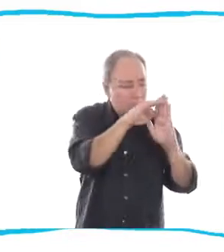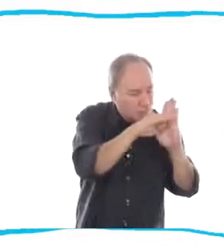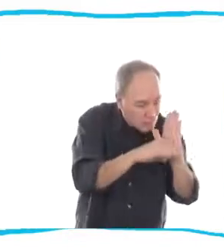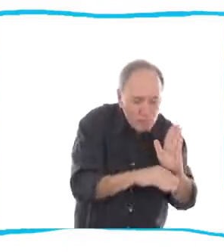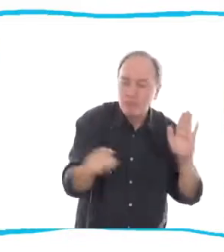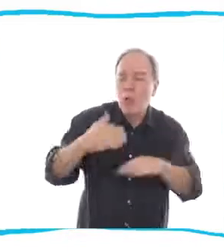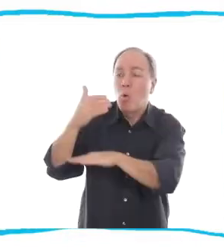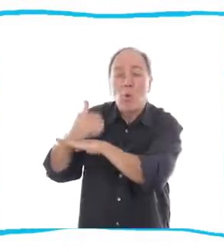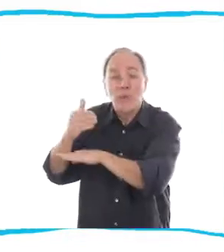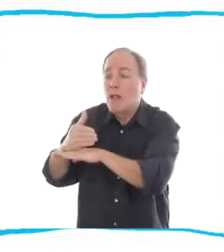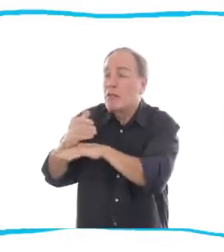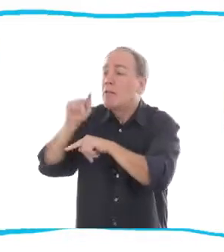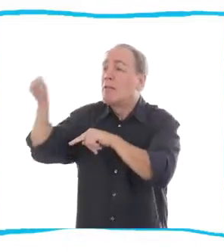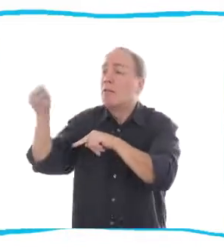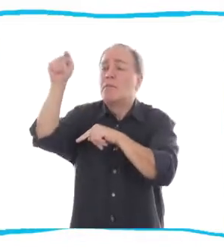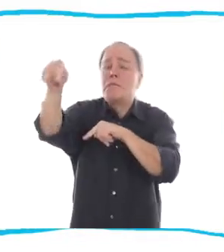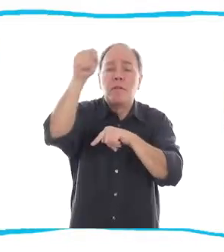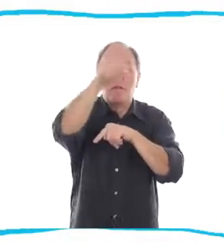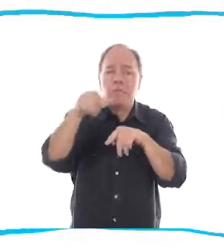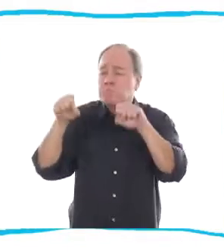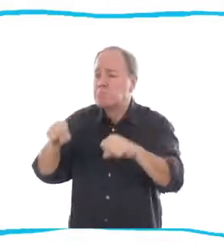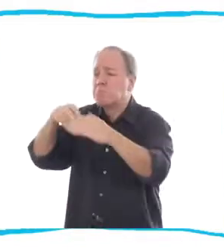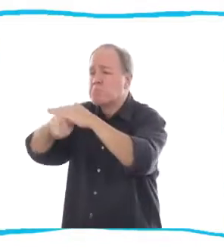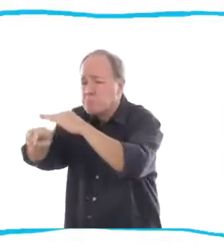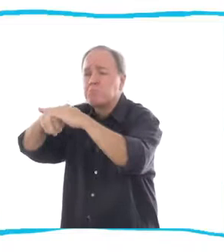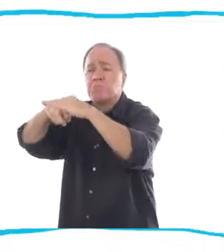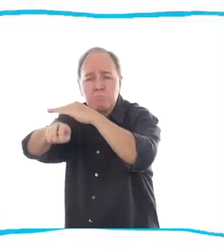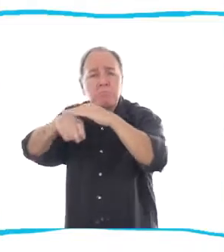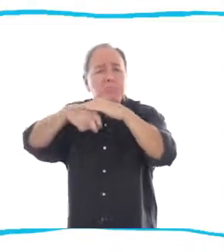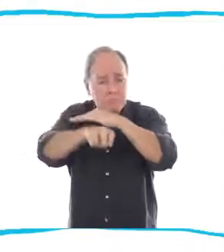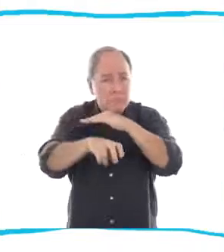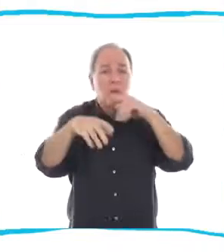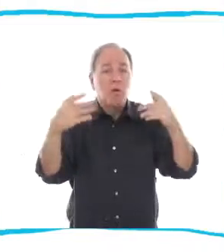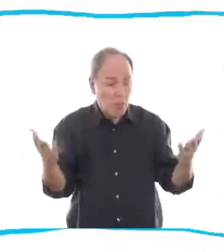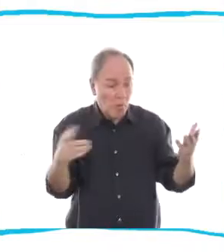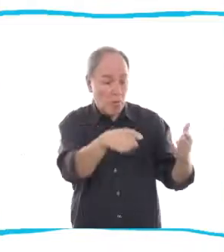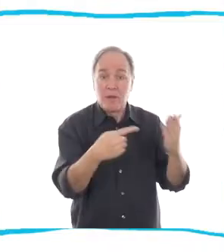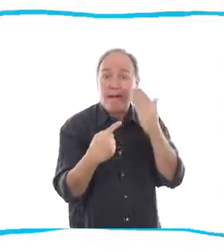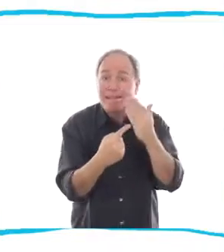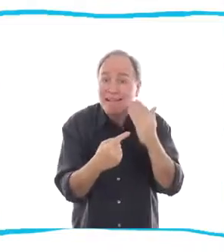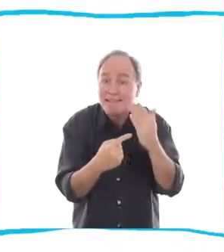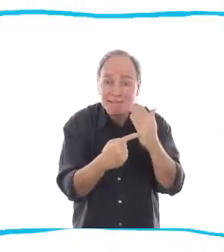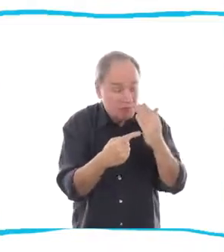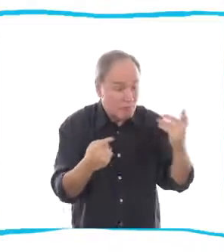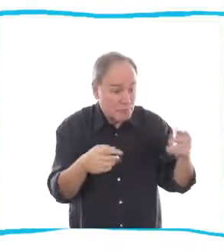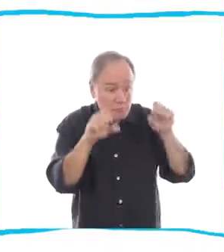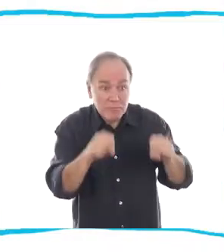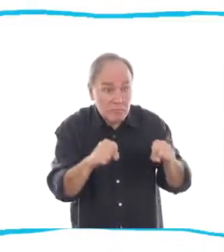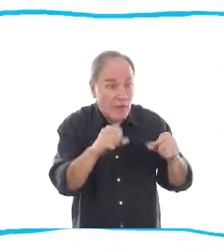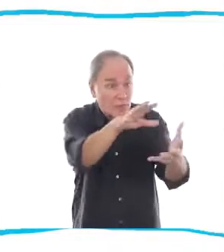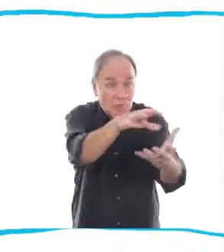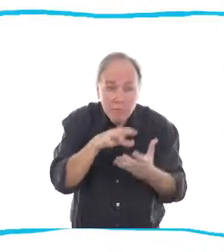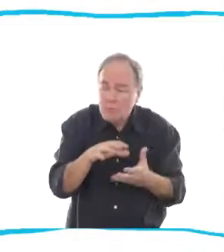have lists of accessible hotels, transportation, as well as rental and repair facilities for